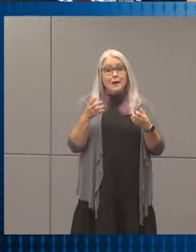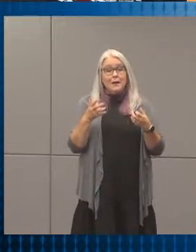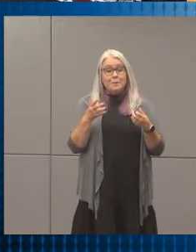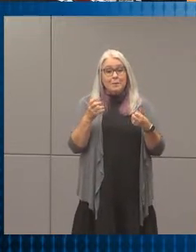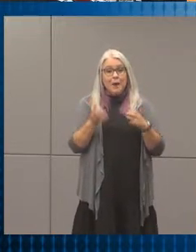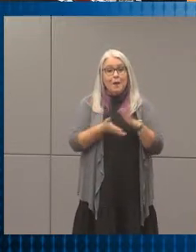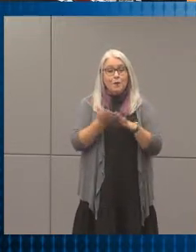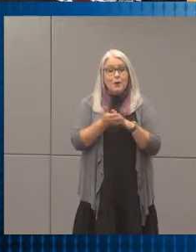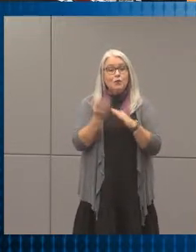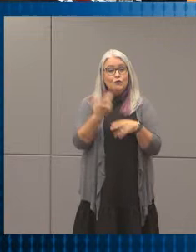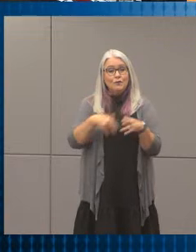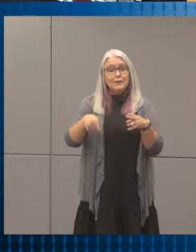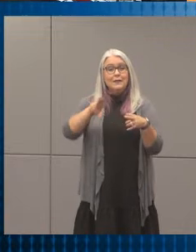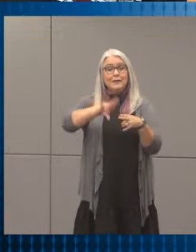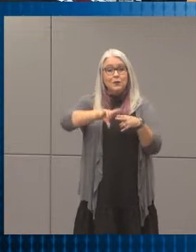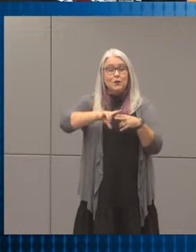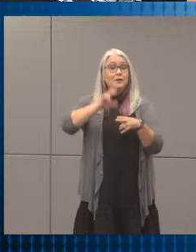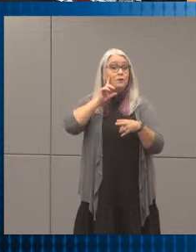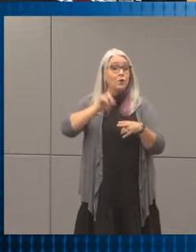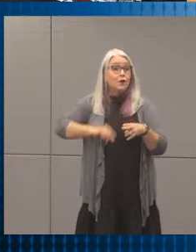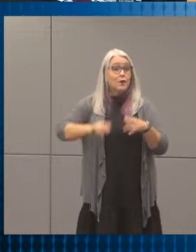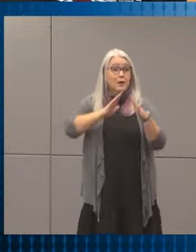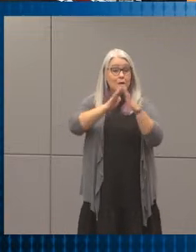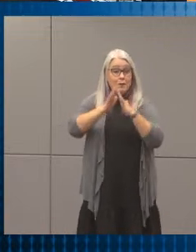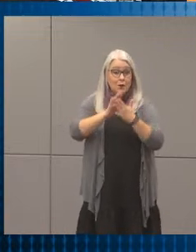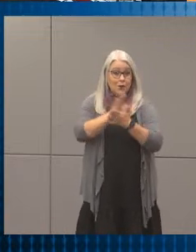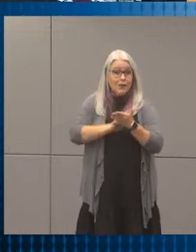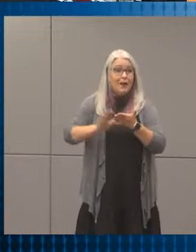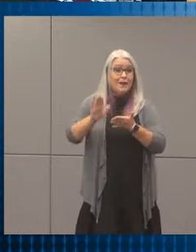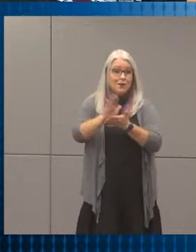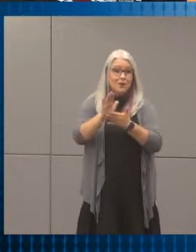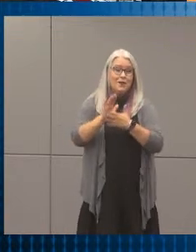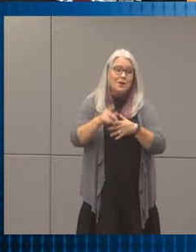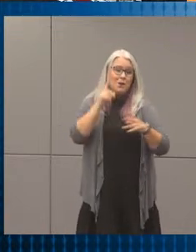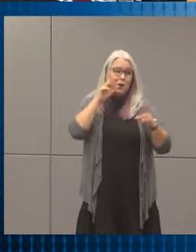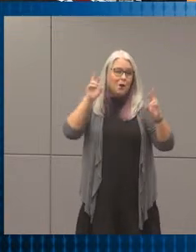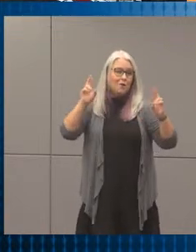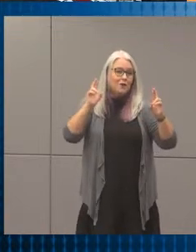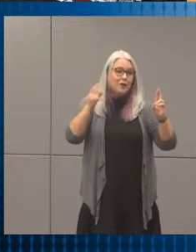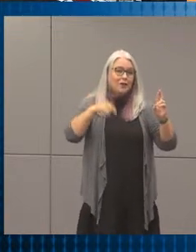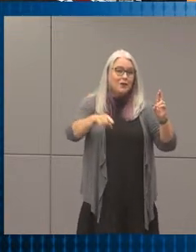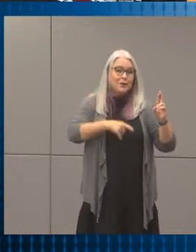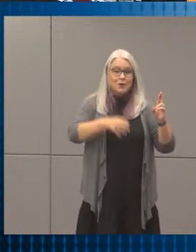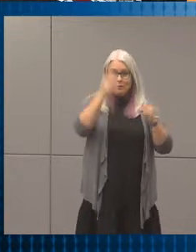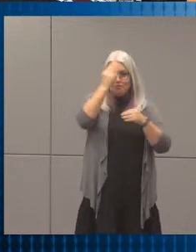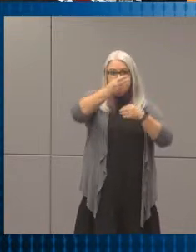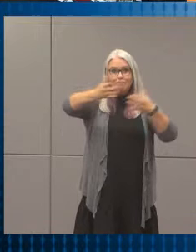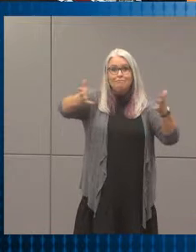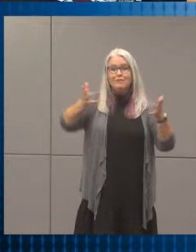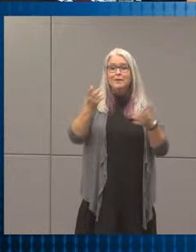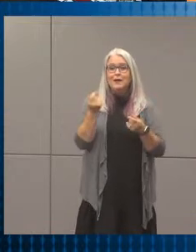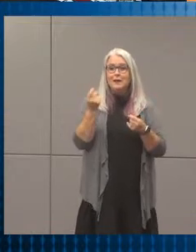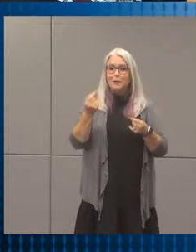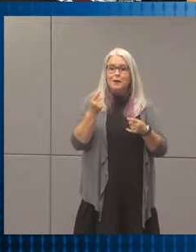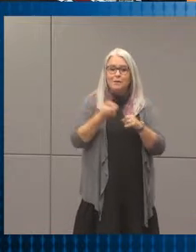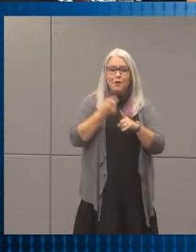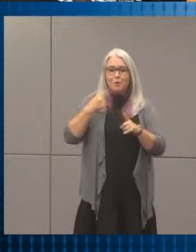operational increase for community colleges. So hopefully you'll speak to what that means for